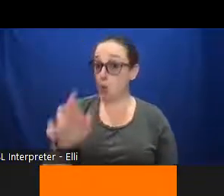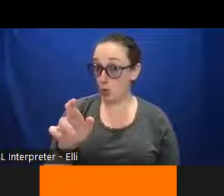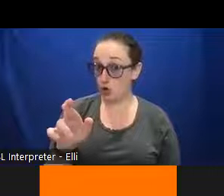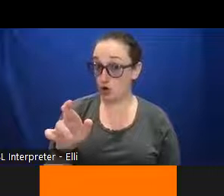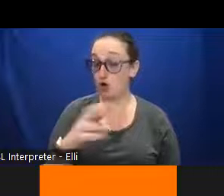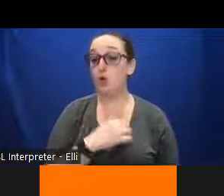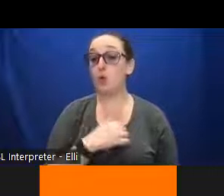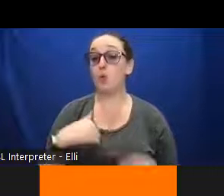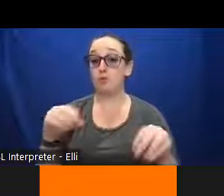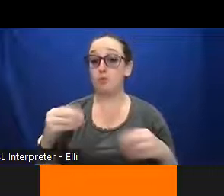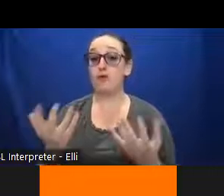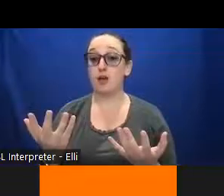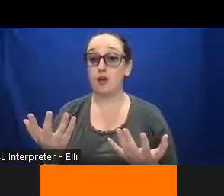provide